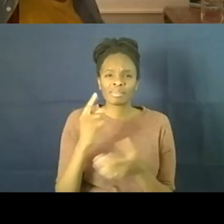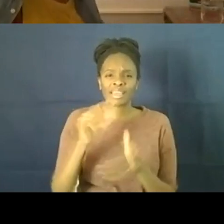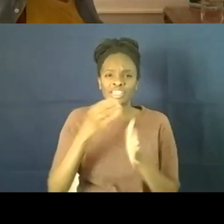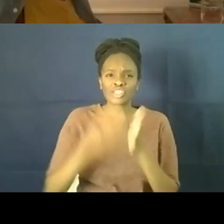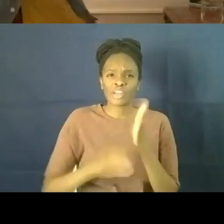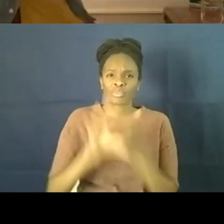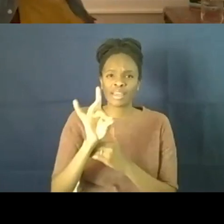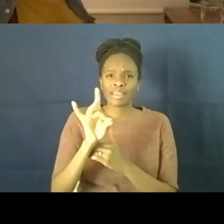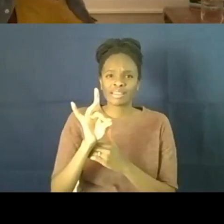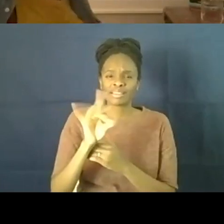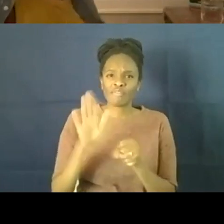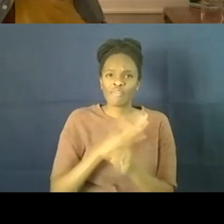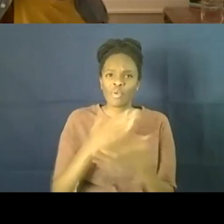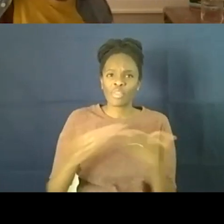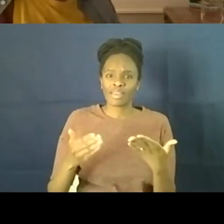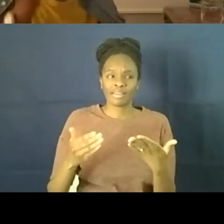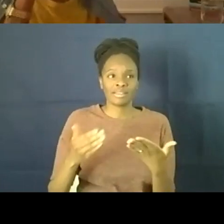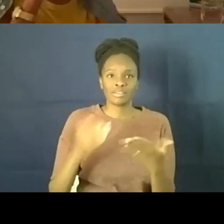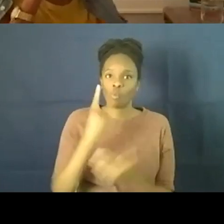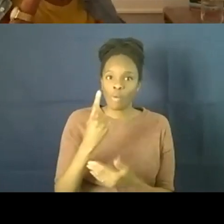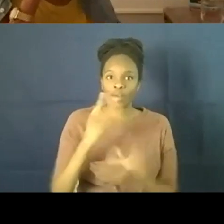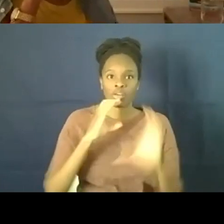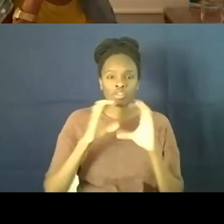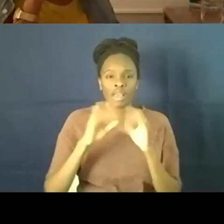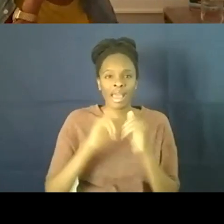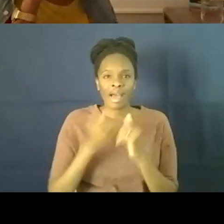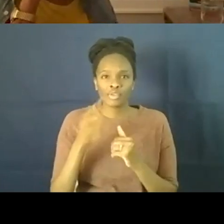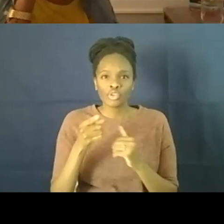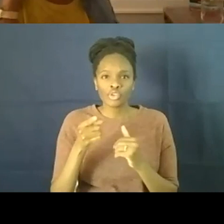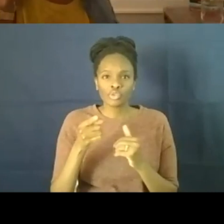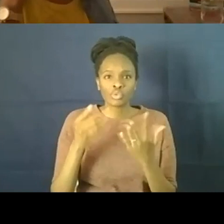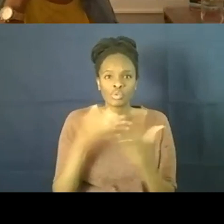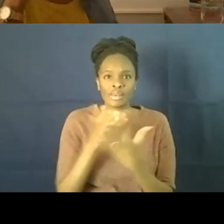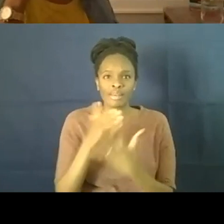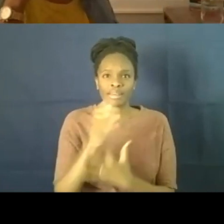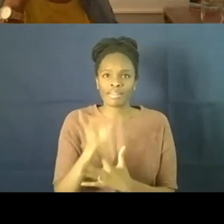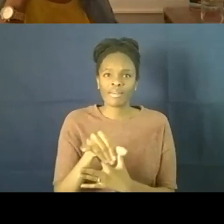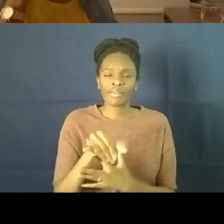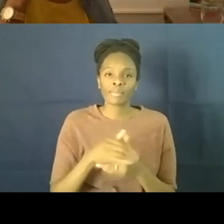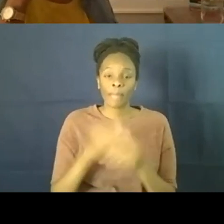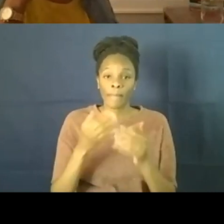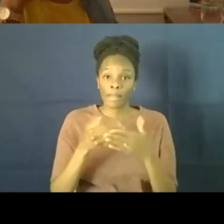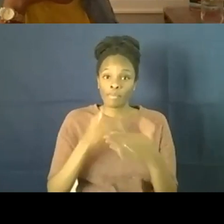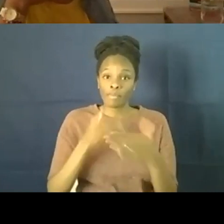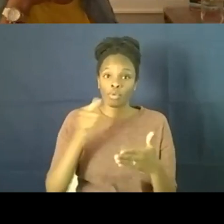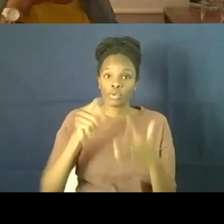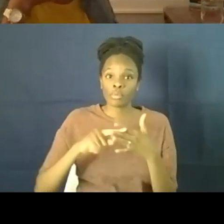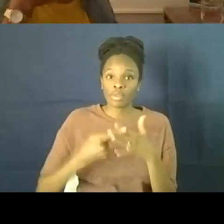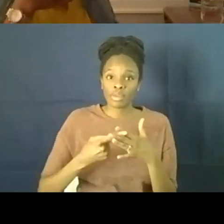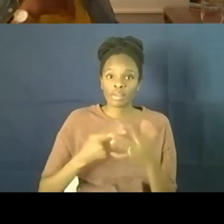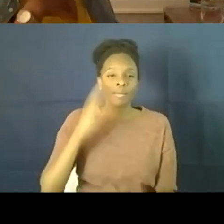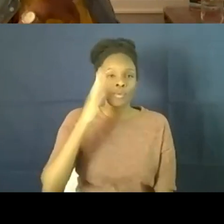specifically, how do you navigate the beats under those constraints, and where do you start? And before you begin, I'm going to say that it's always